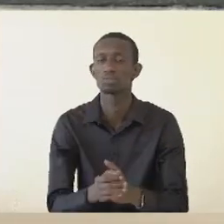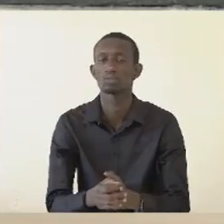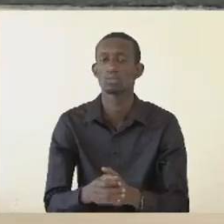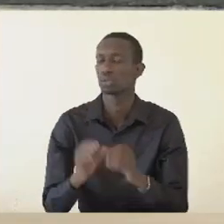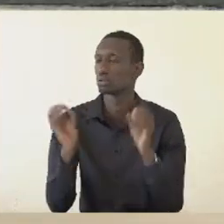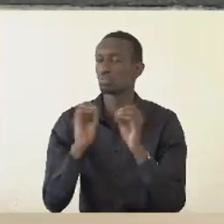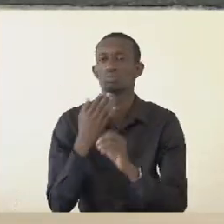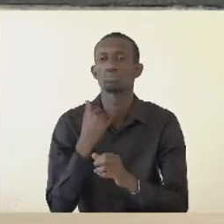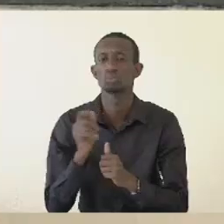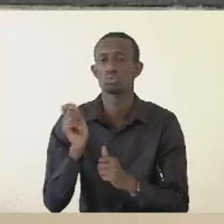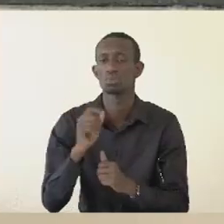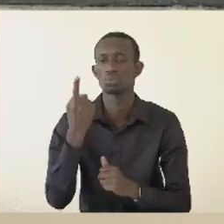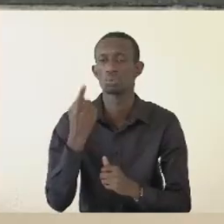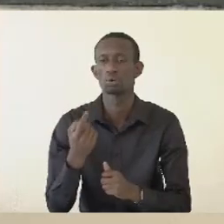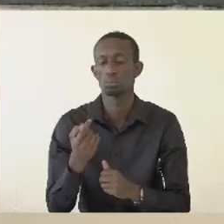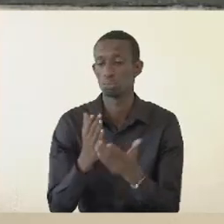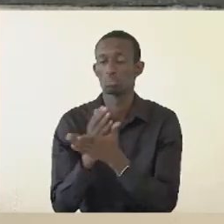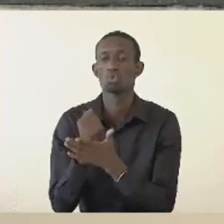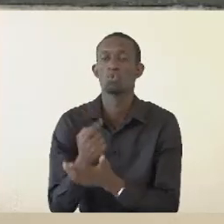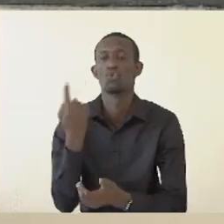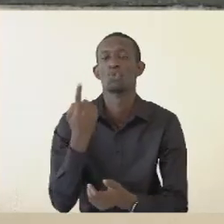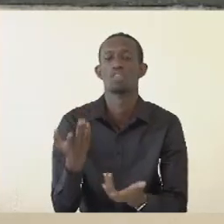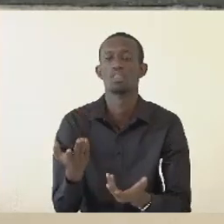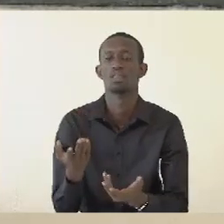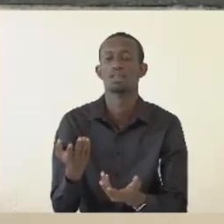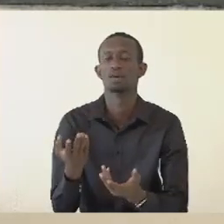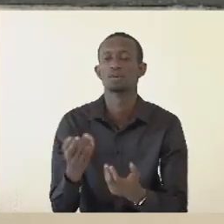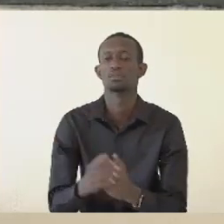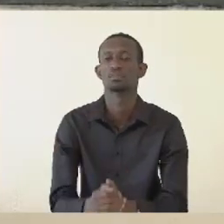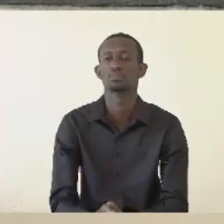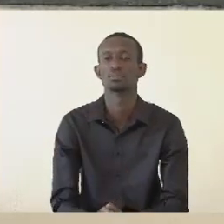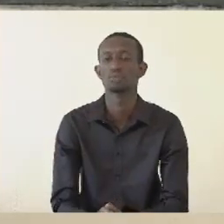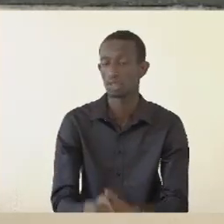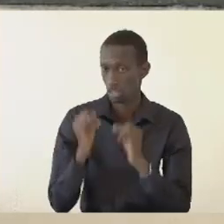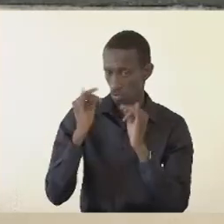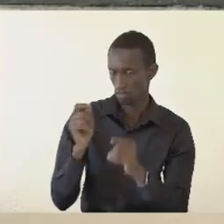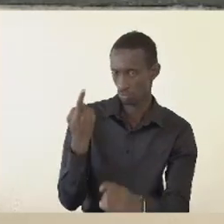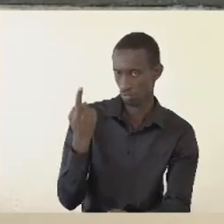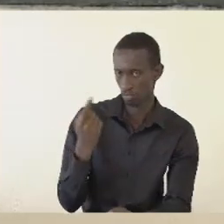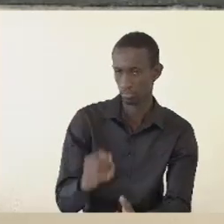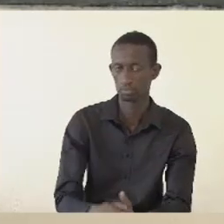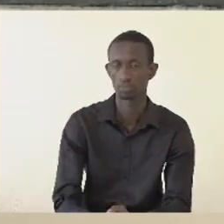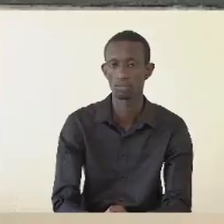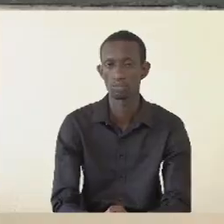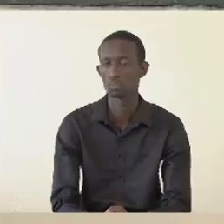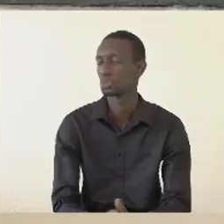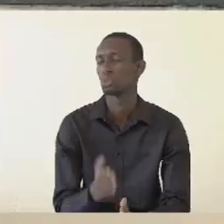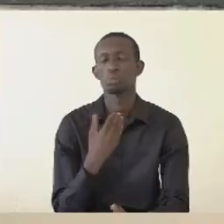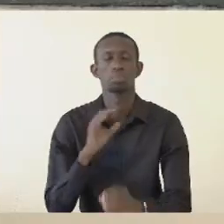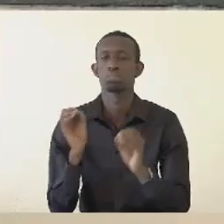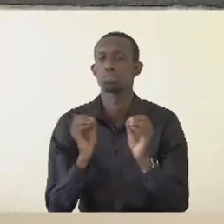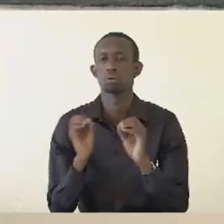no need of writing 1 because it is single. It is a single particle. So when it is a single particle, there is no need